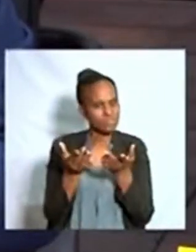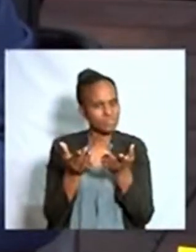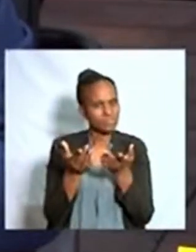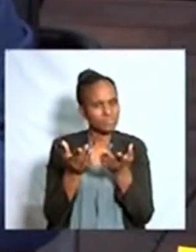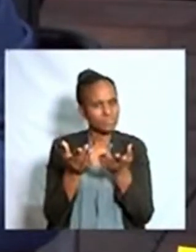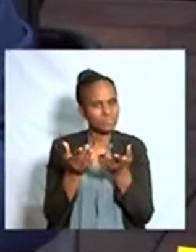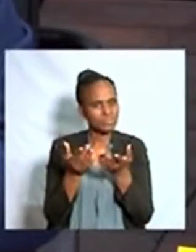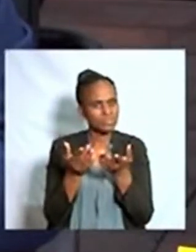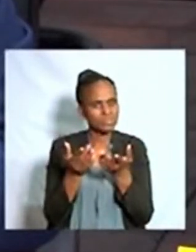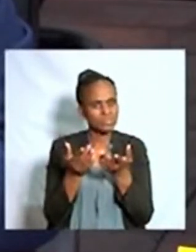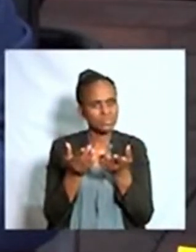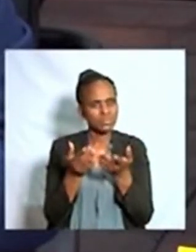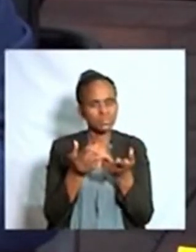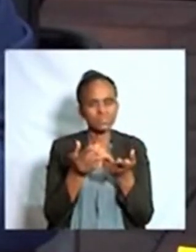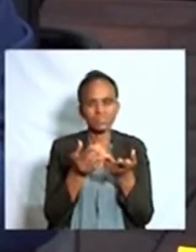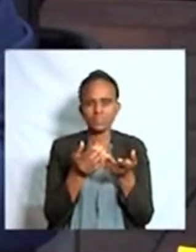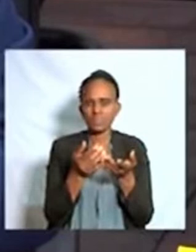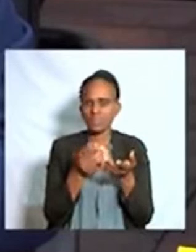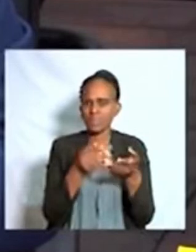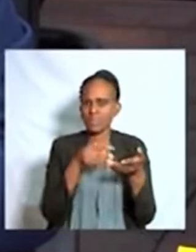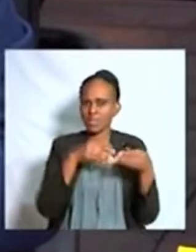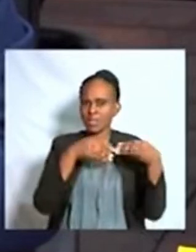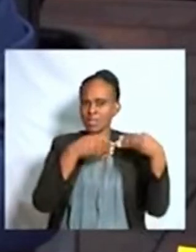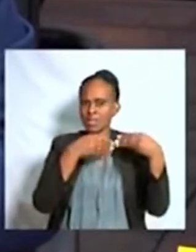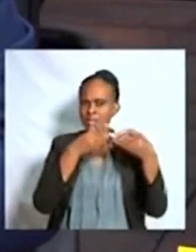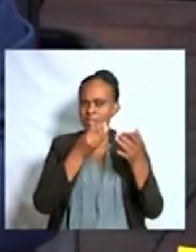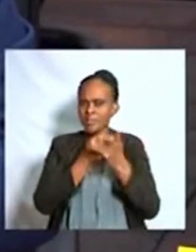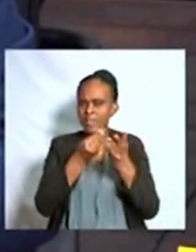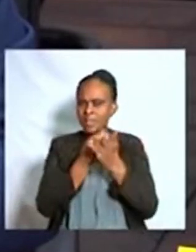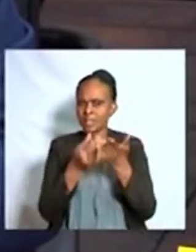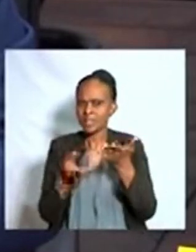works at the markets, cleaning the markets.